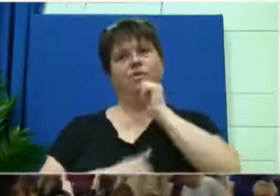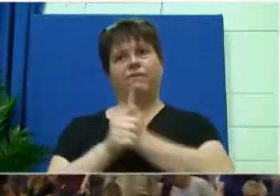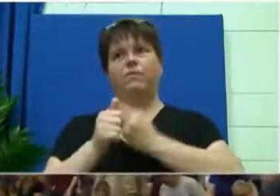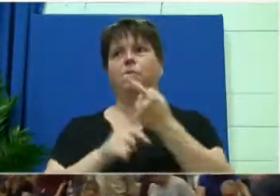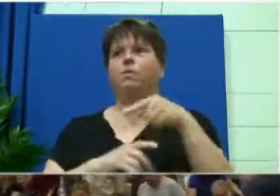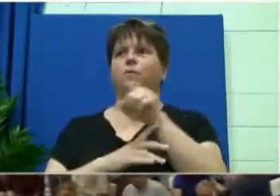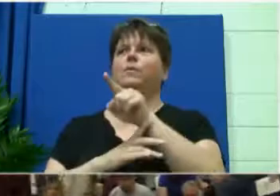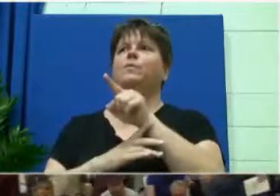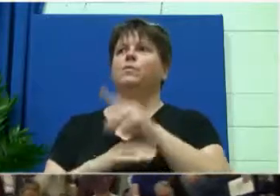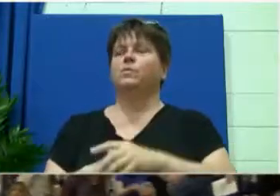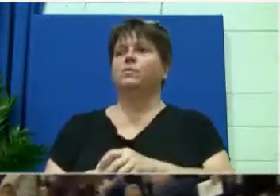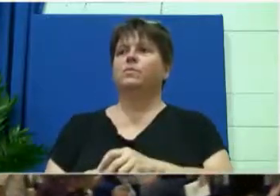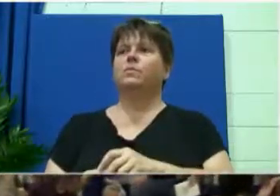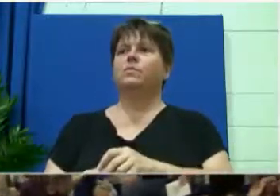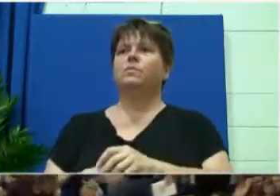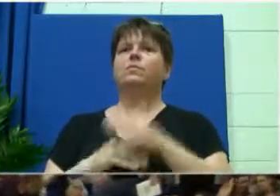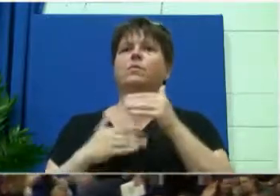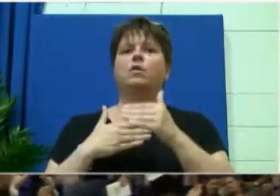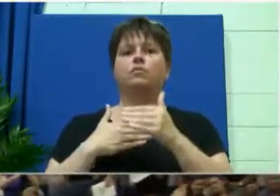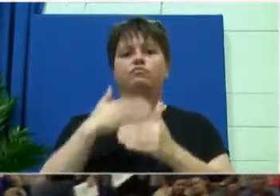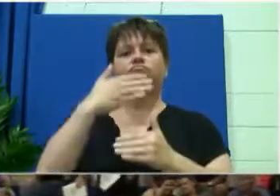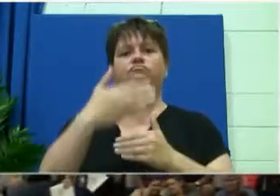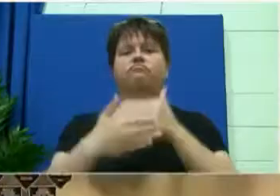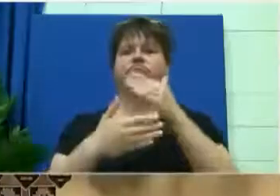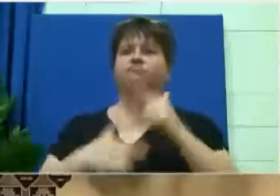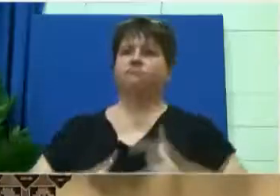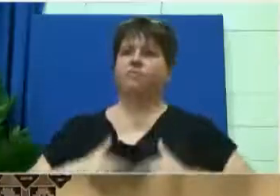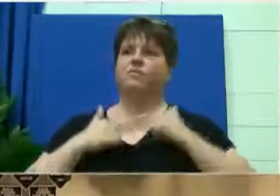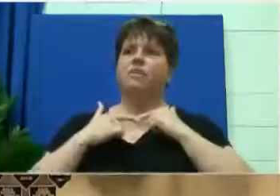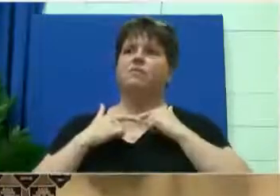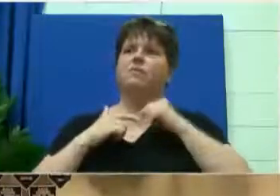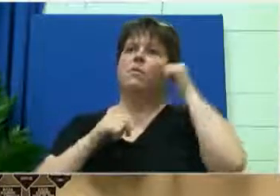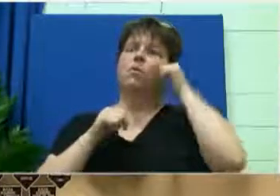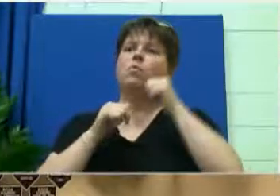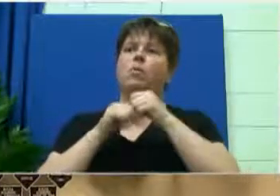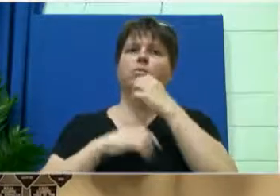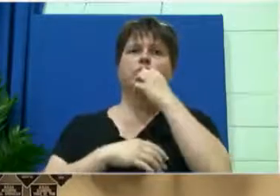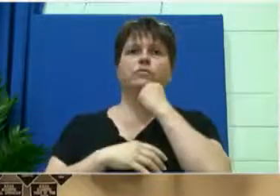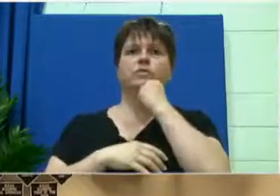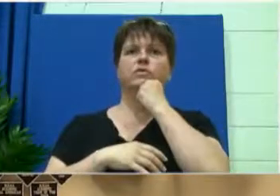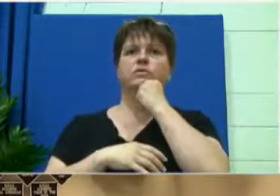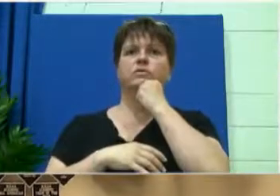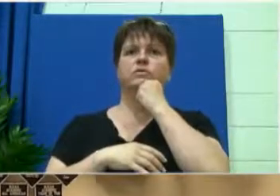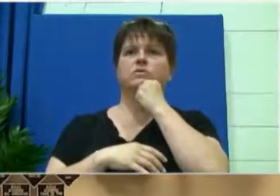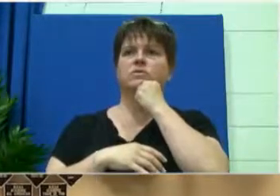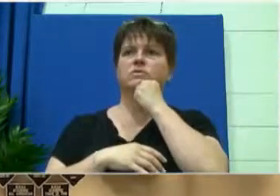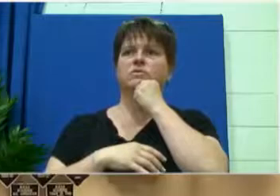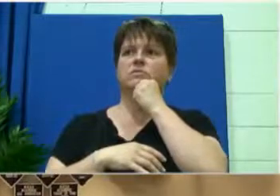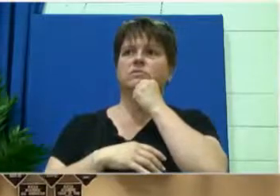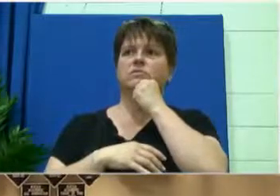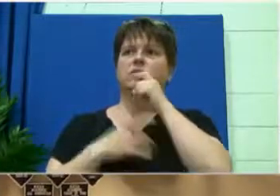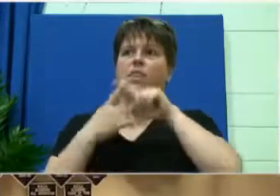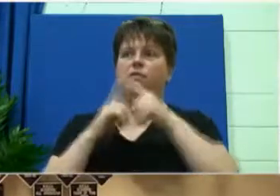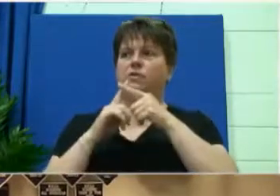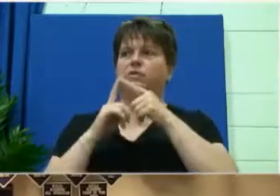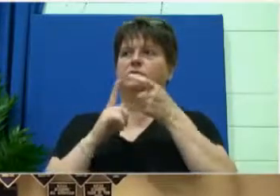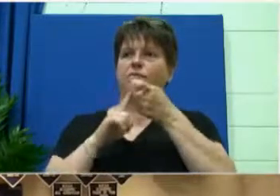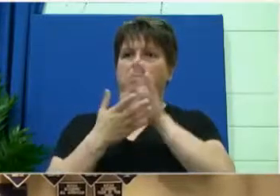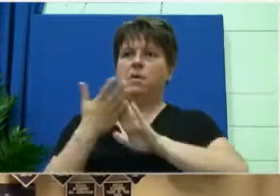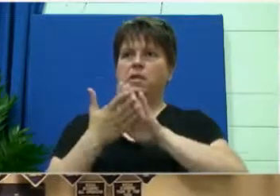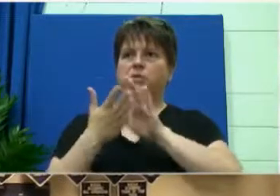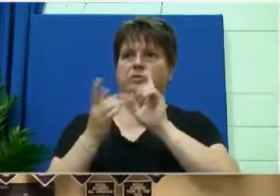you. As you move forward in life, I know that you will remember and treasure the friends and colleagues that you have met here